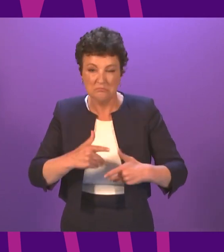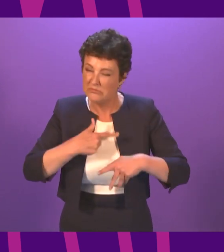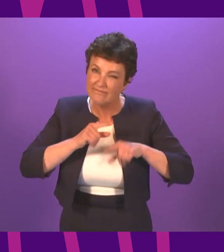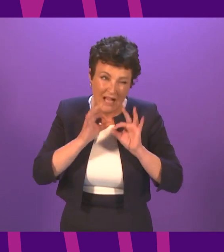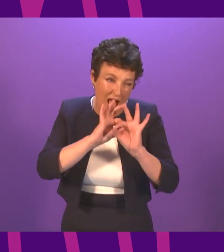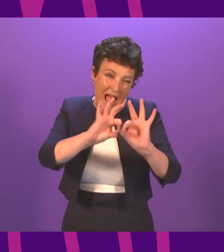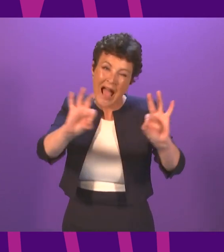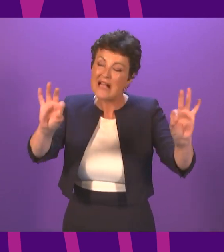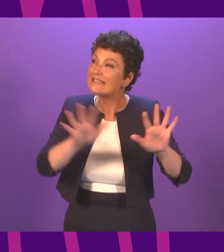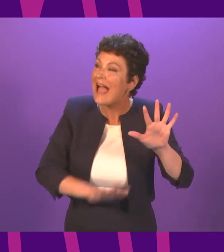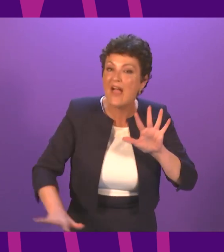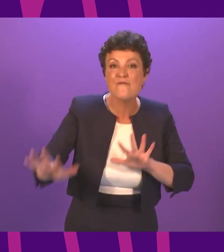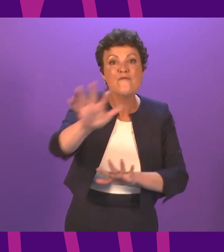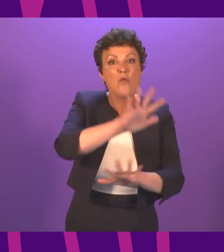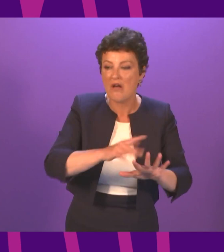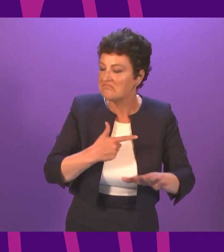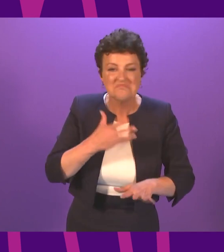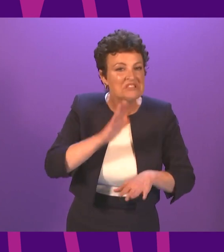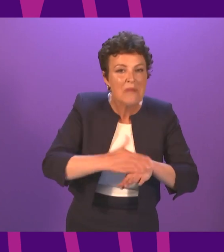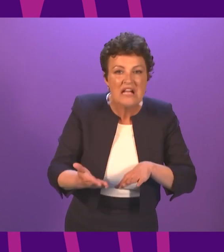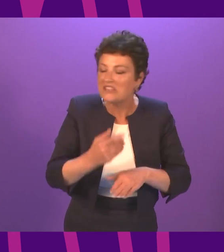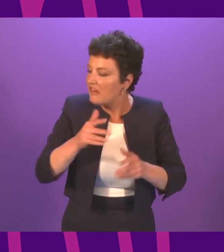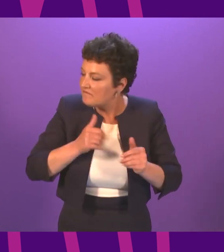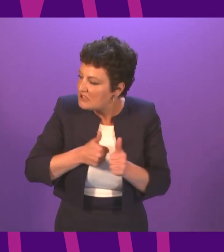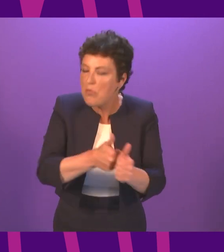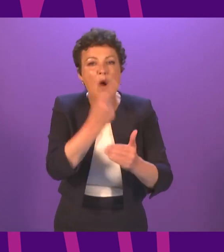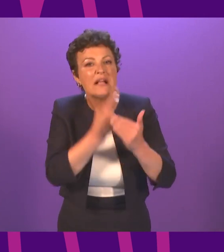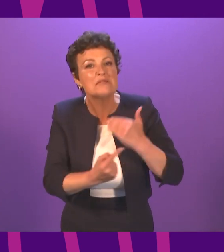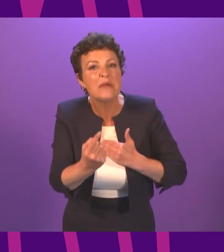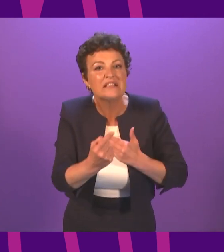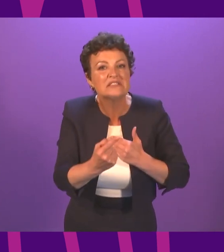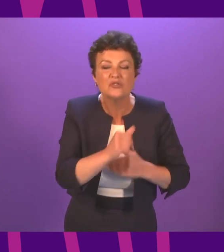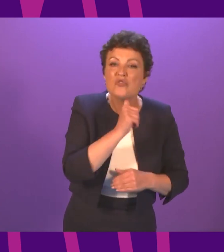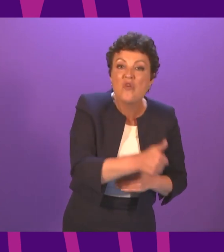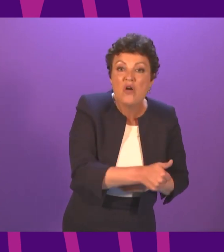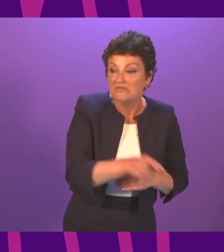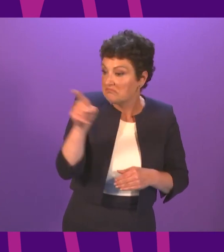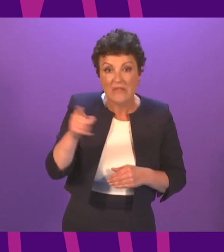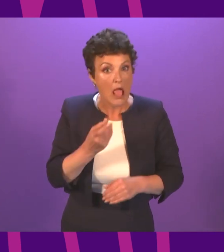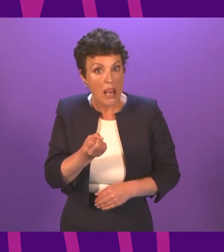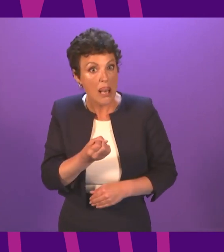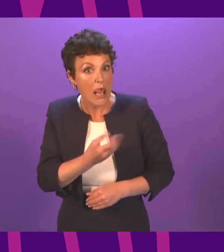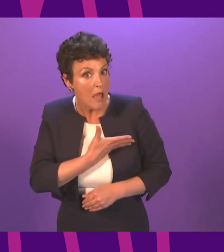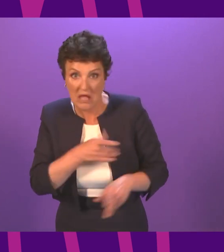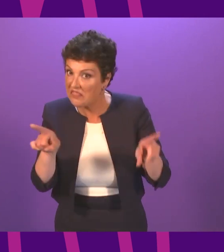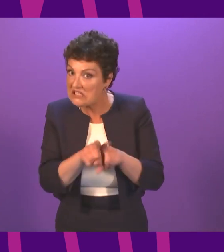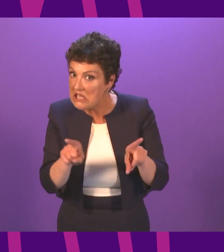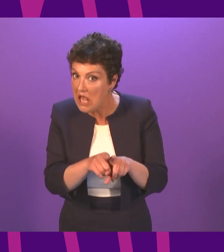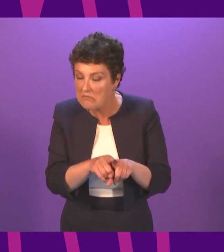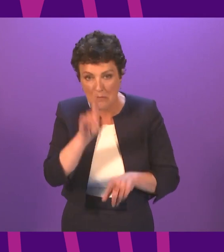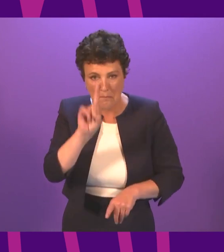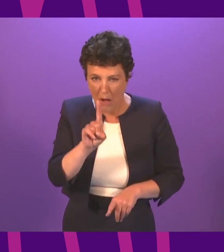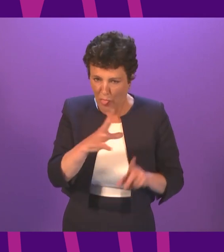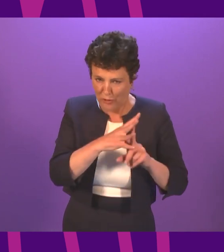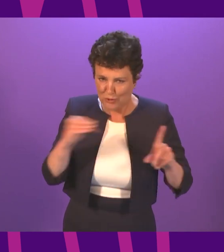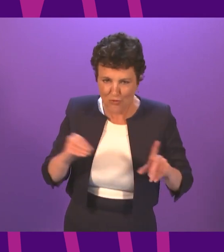divide. Anas Sarwar reached out too. The Conservatives did not. That may have held it together for the